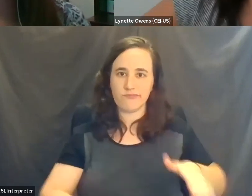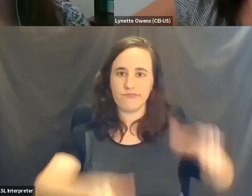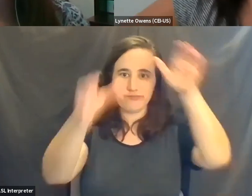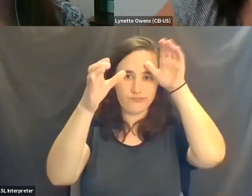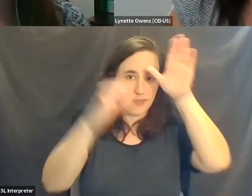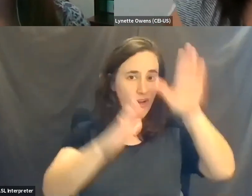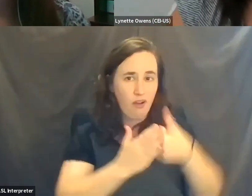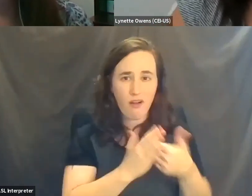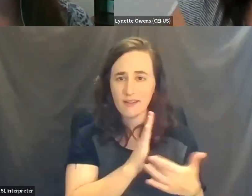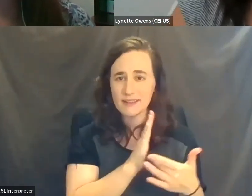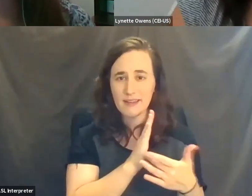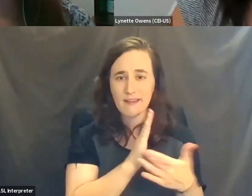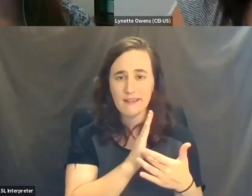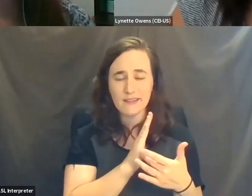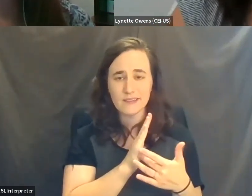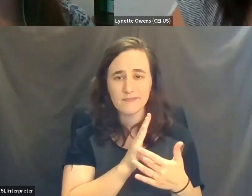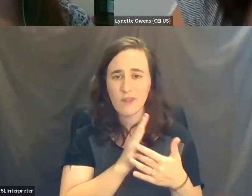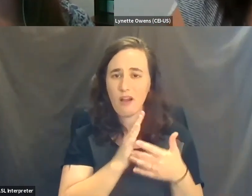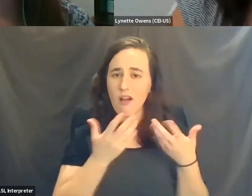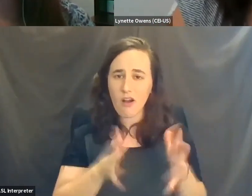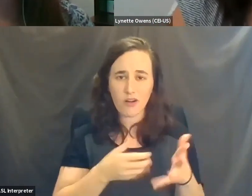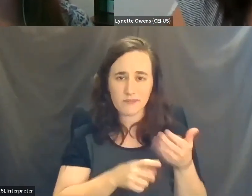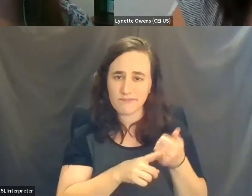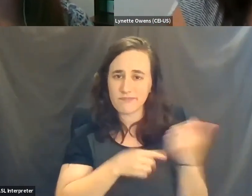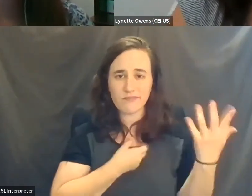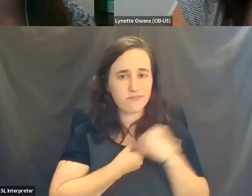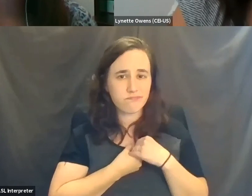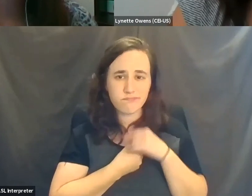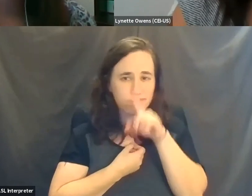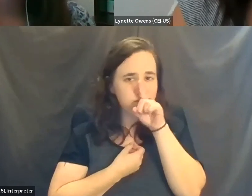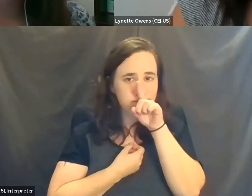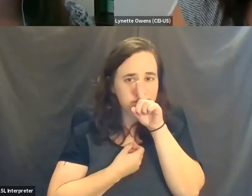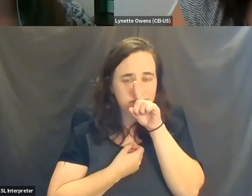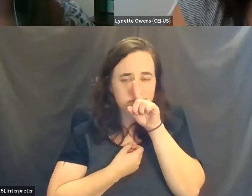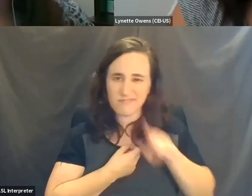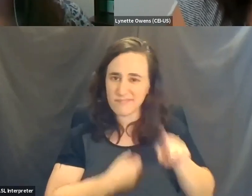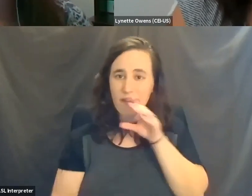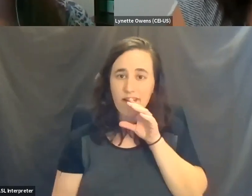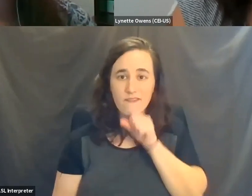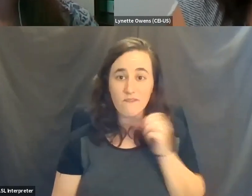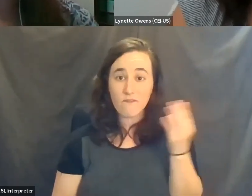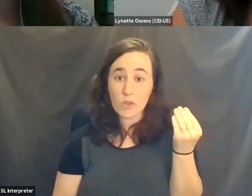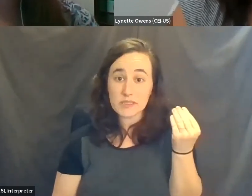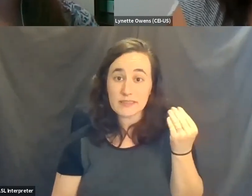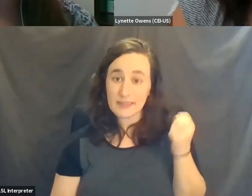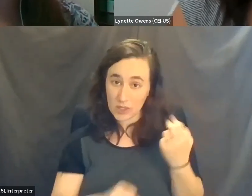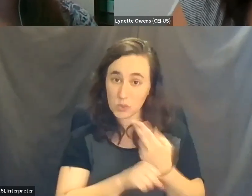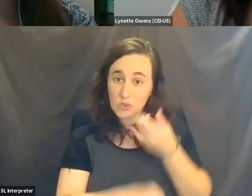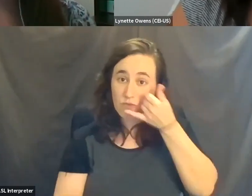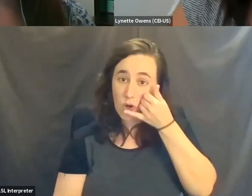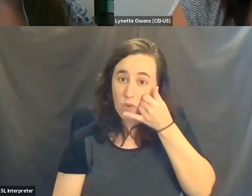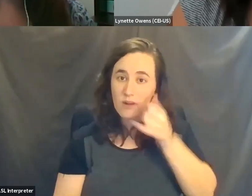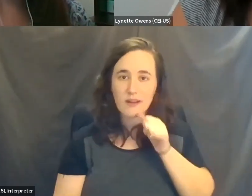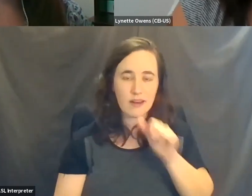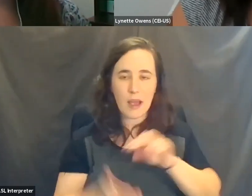you develop because you're 14 and you know how to use a smartphone. So I think it's,